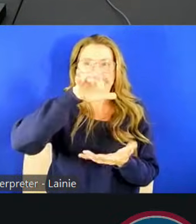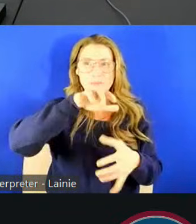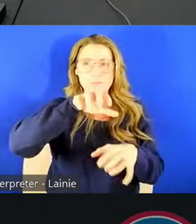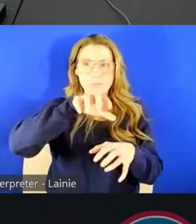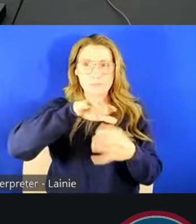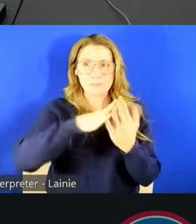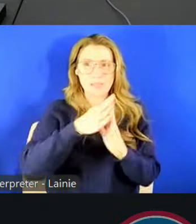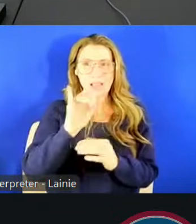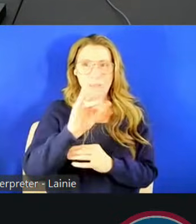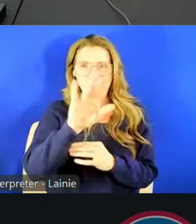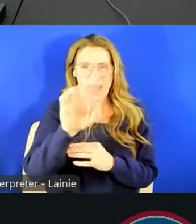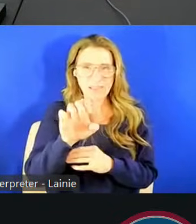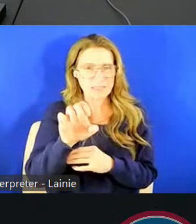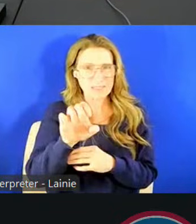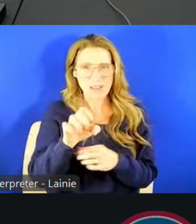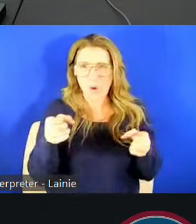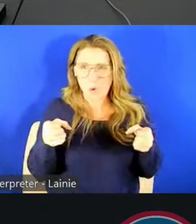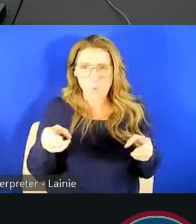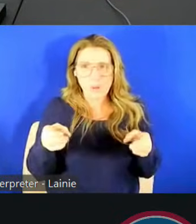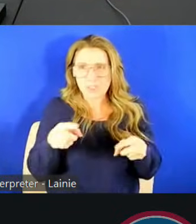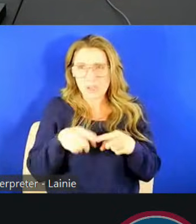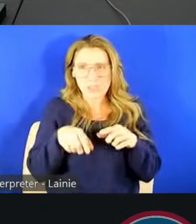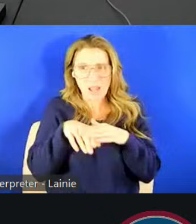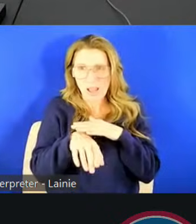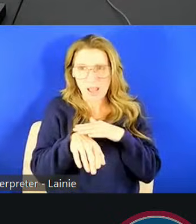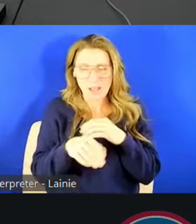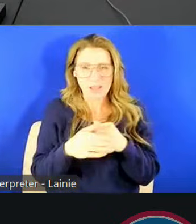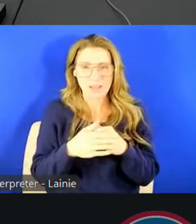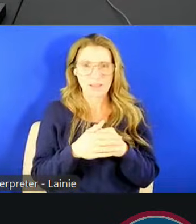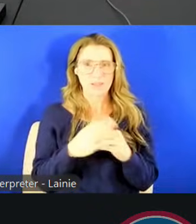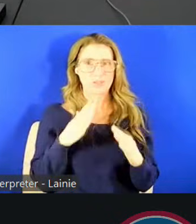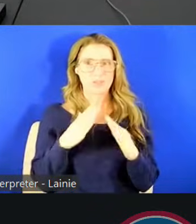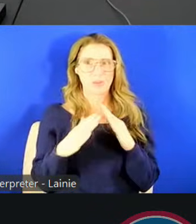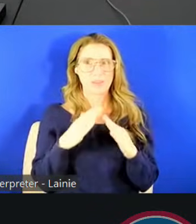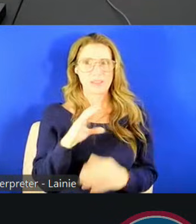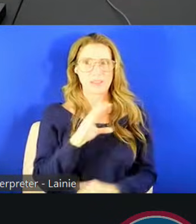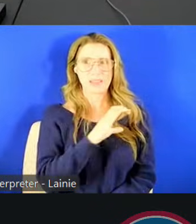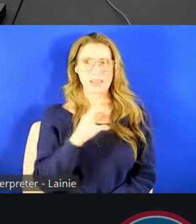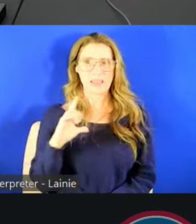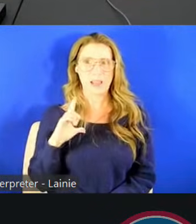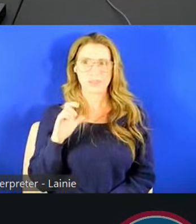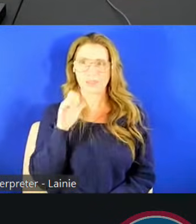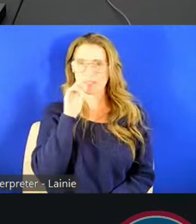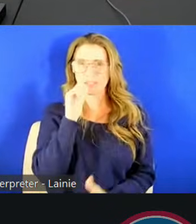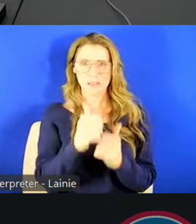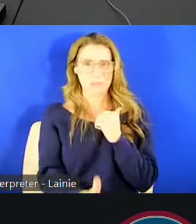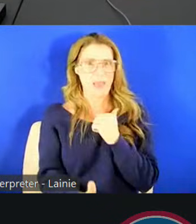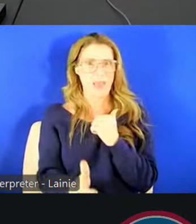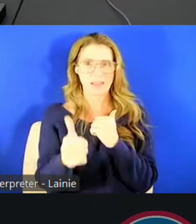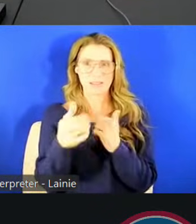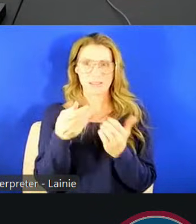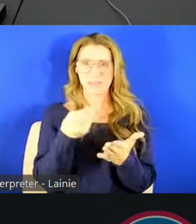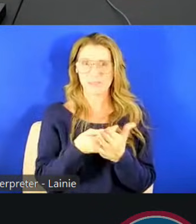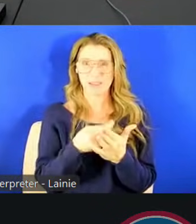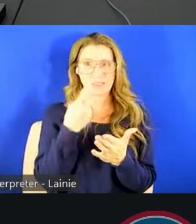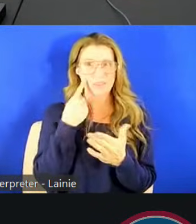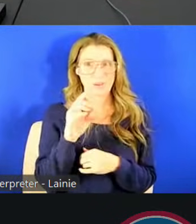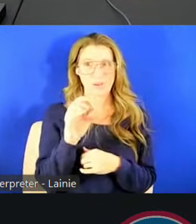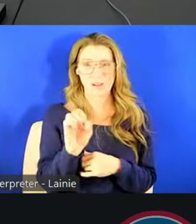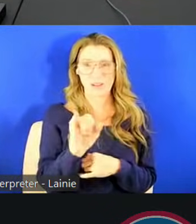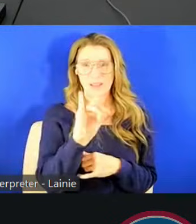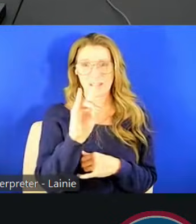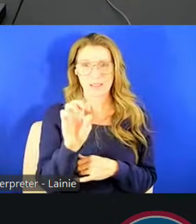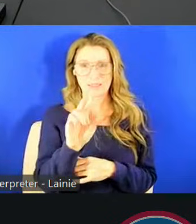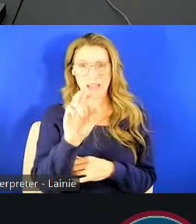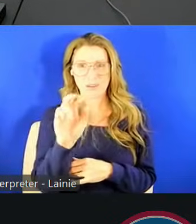With City Council not passing funding for the sidewalk clearing, is there anything that can be done on